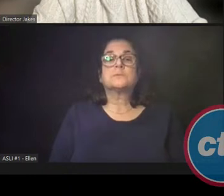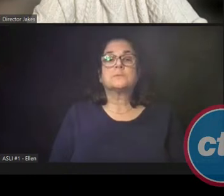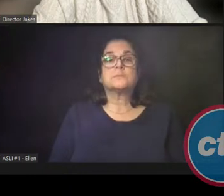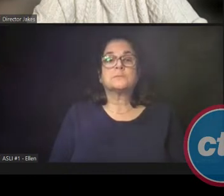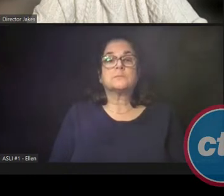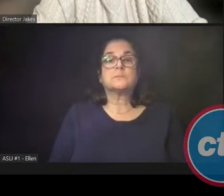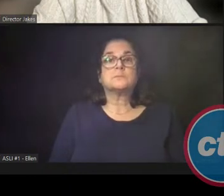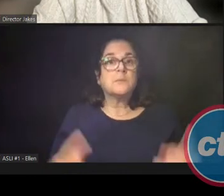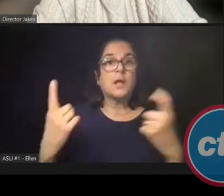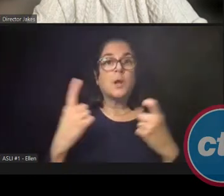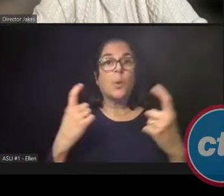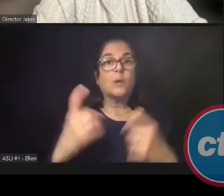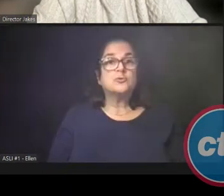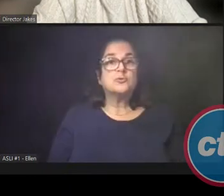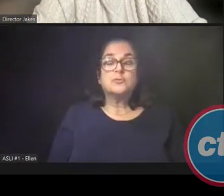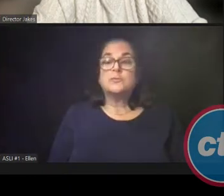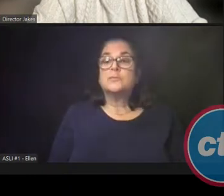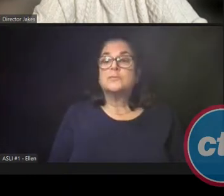Any questions?